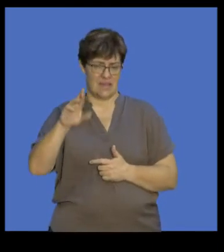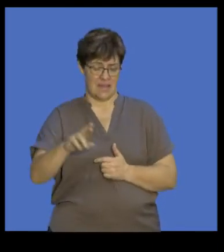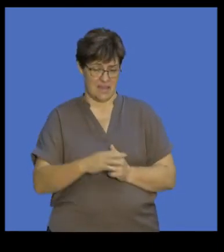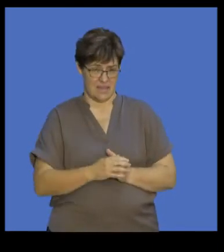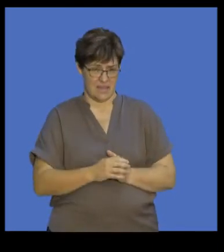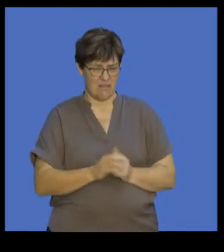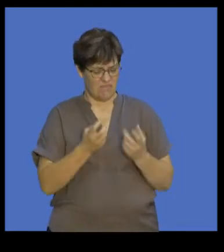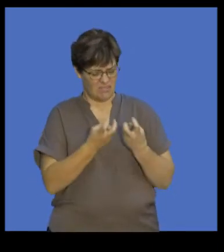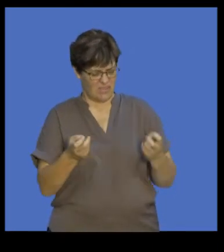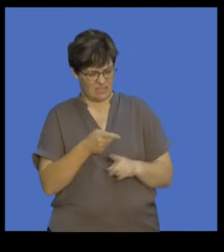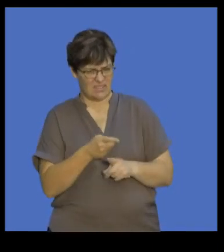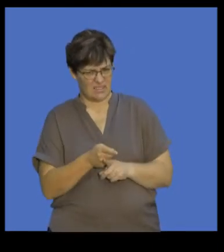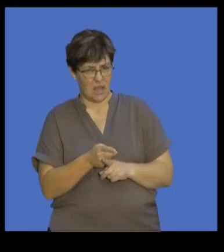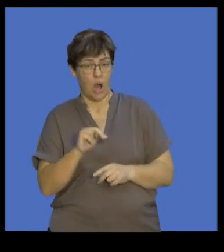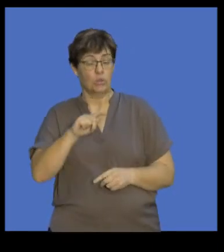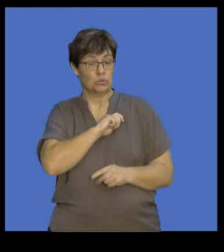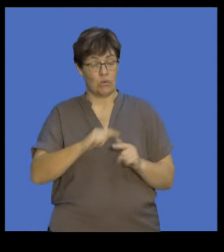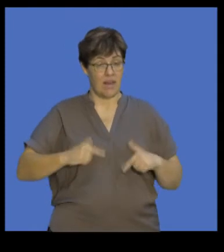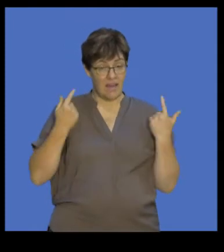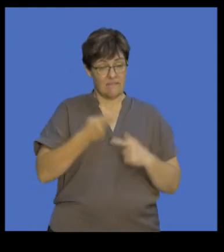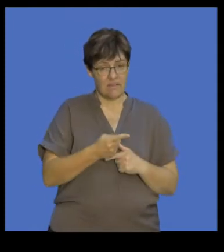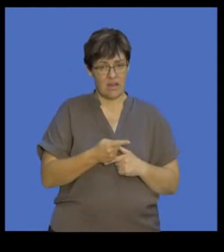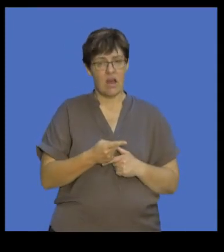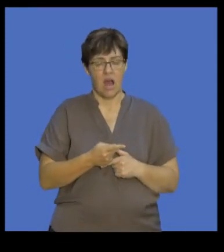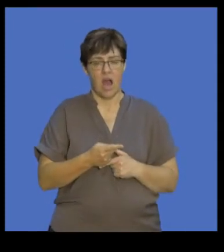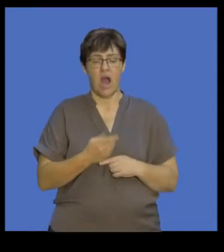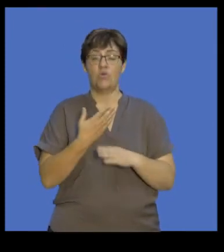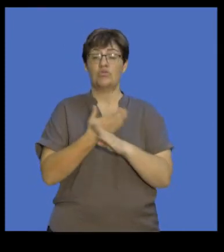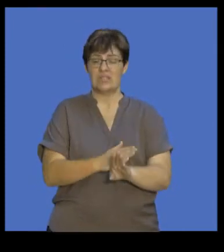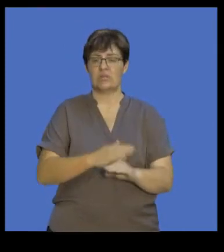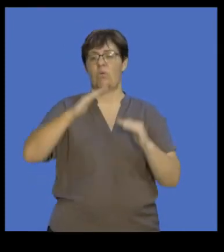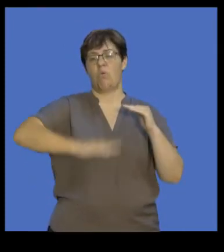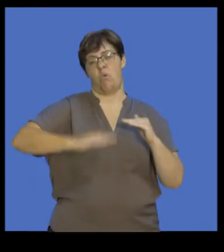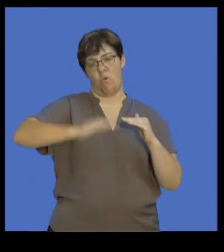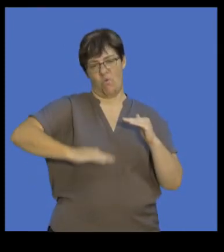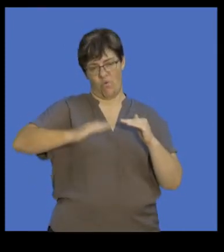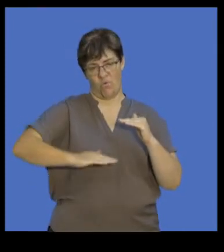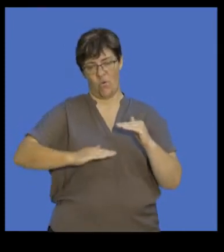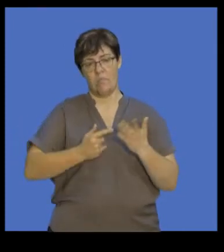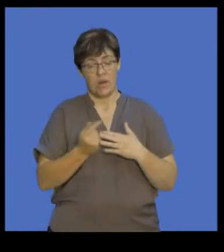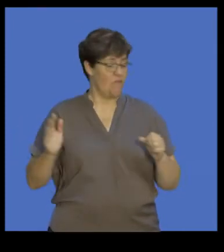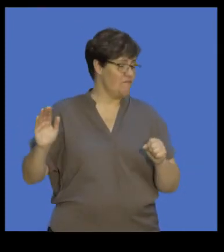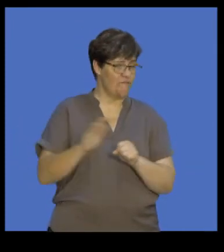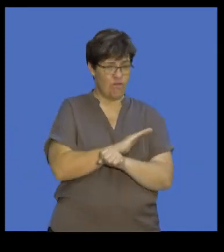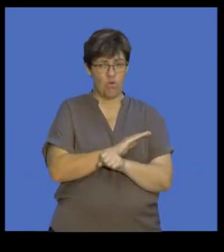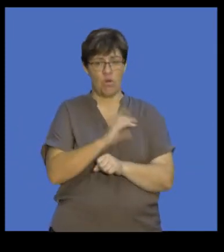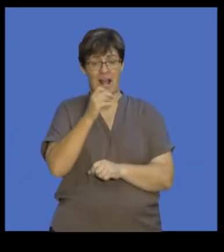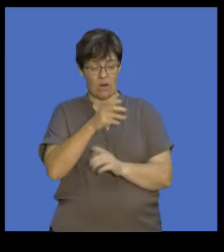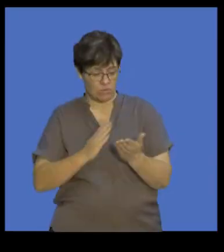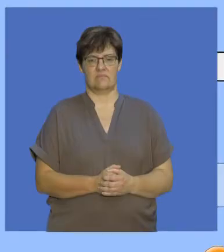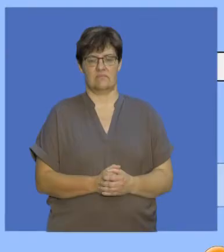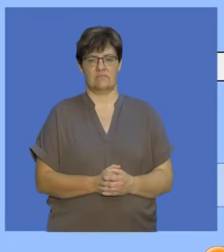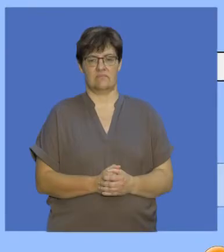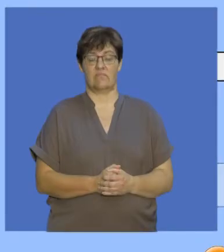device. So this ammeter in real life is actually a low resistance device that allows total current to pass through